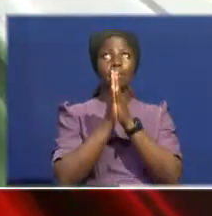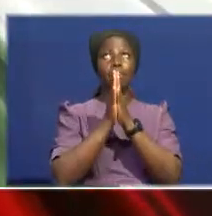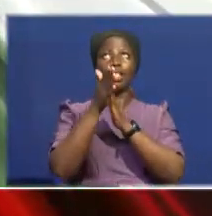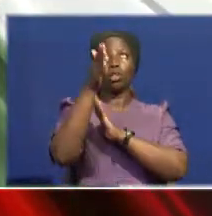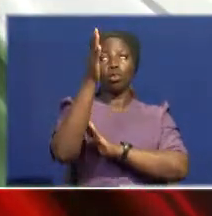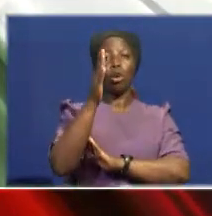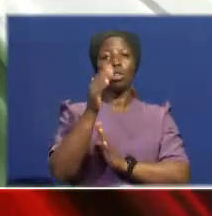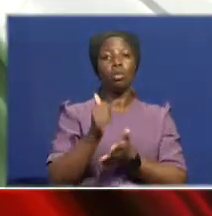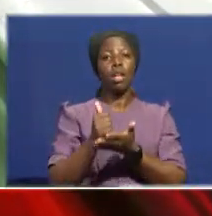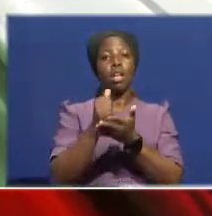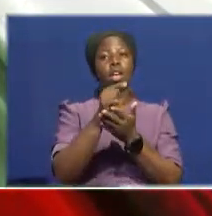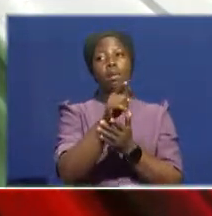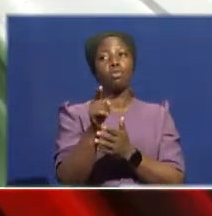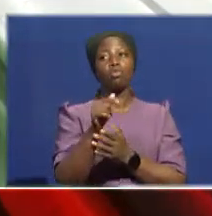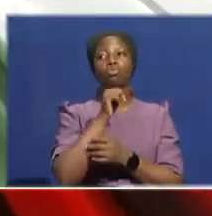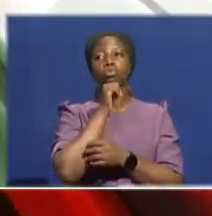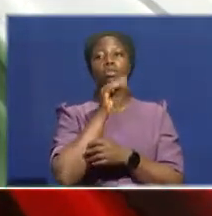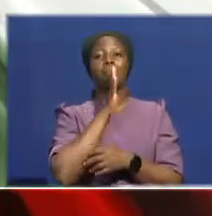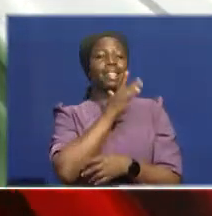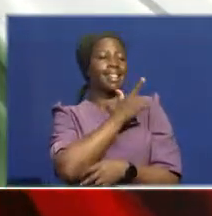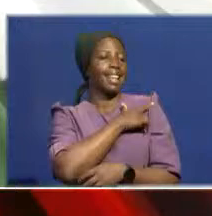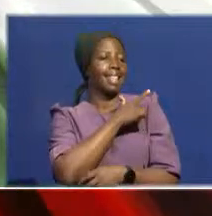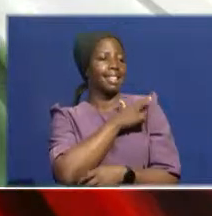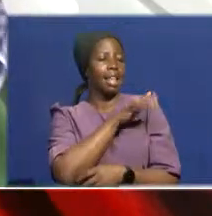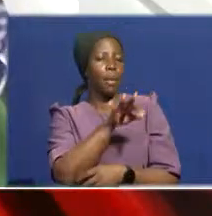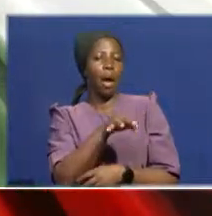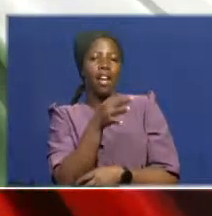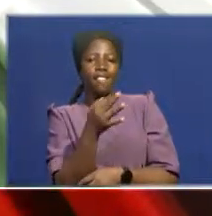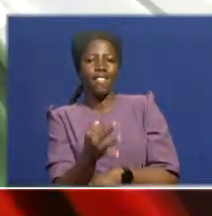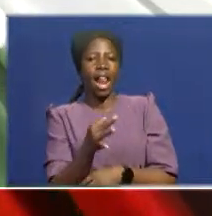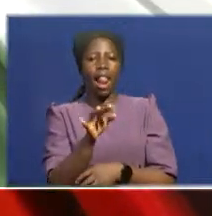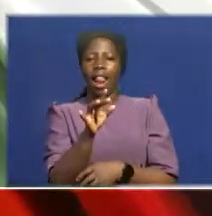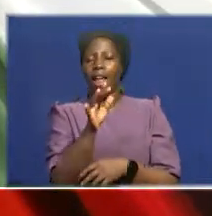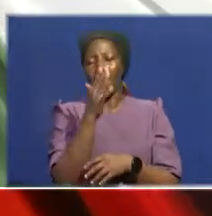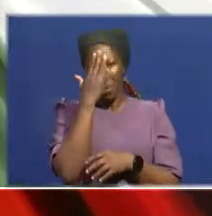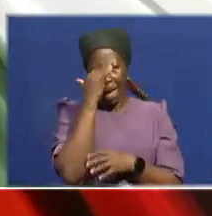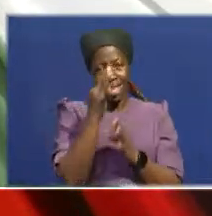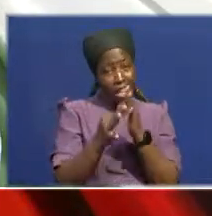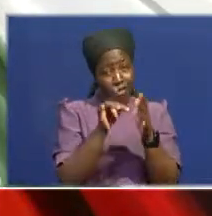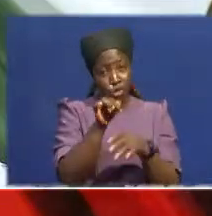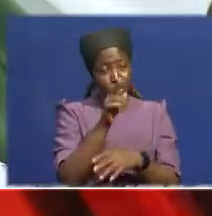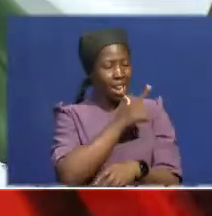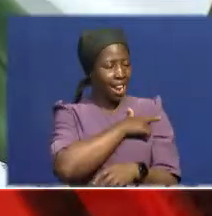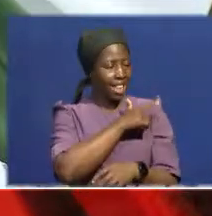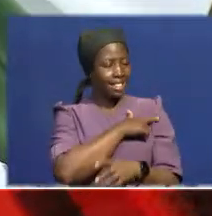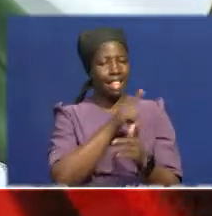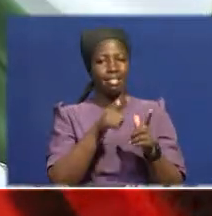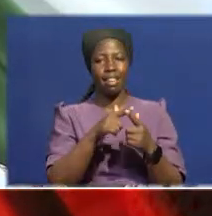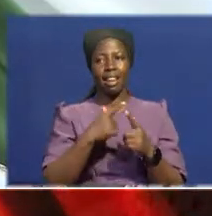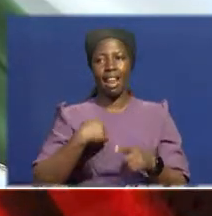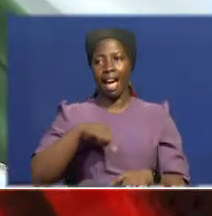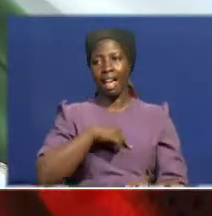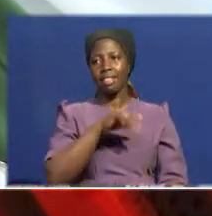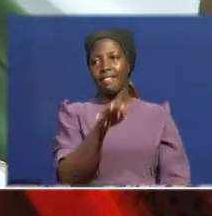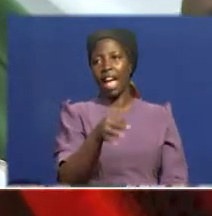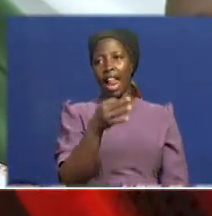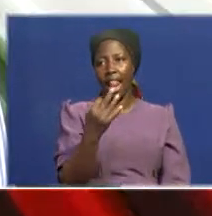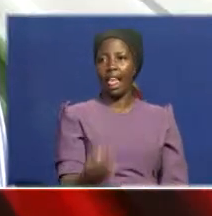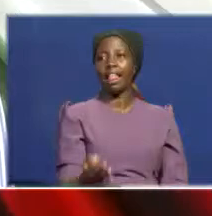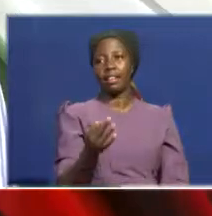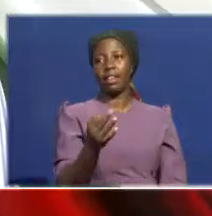yasiwe yenye kuregarega tukaanguka, kwa sababu nyinyi mkiregarega tumeanguka sisi. Siache